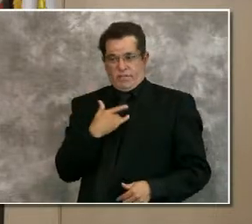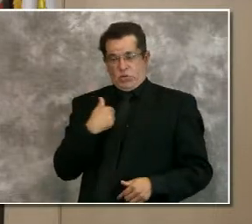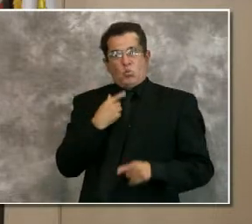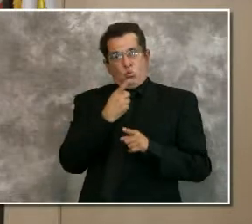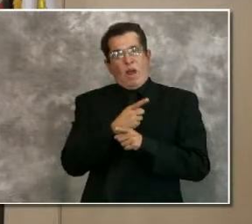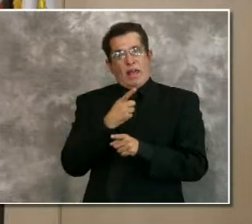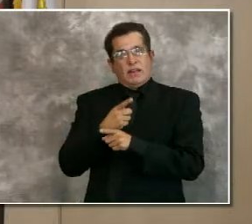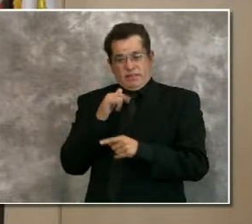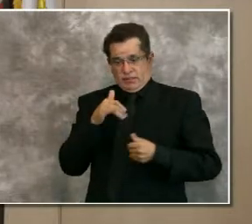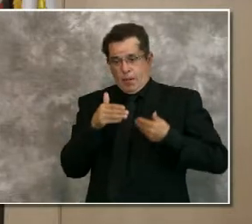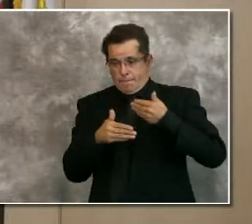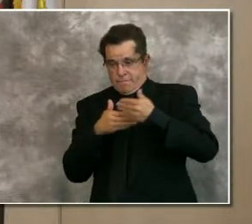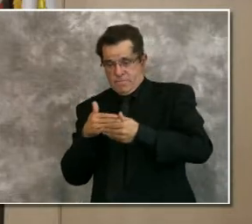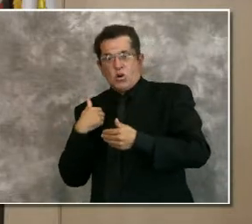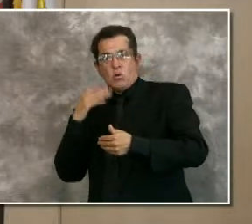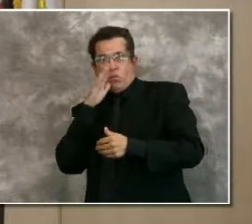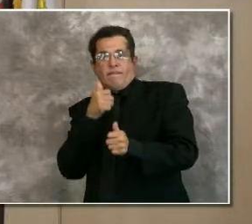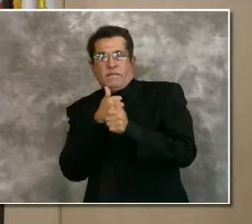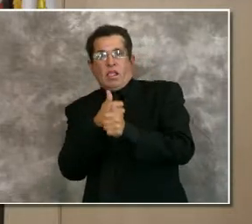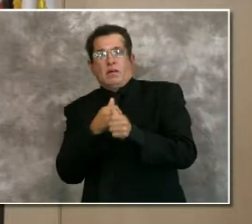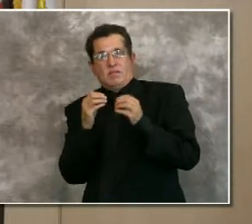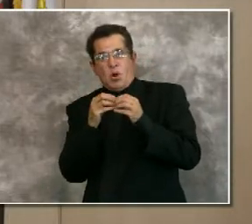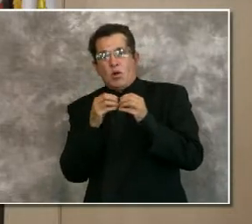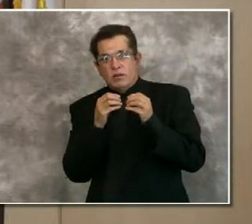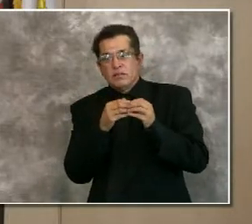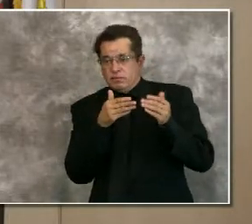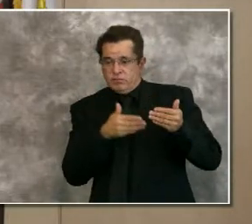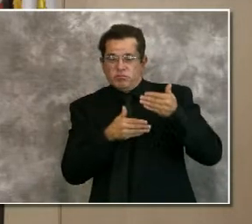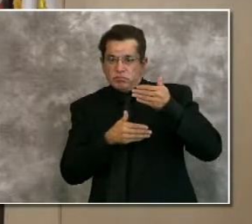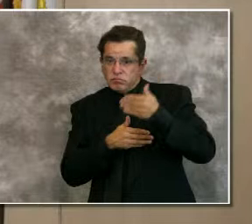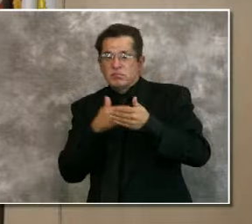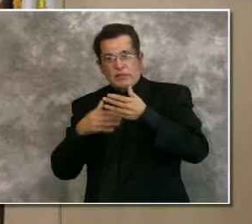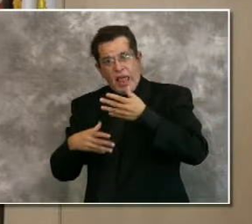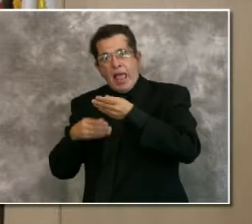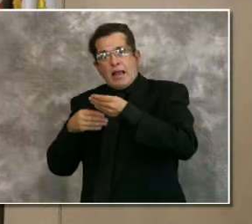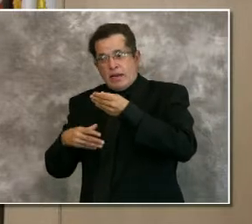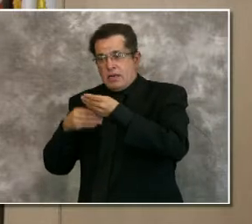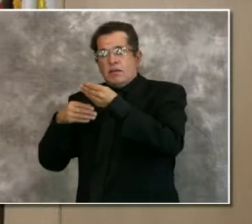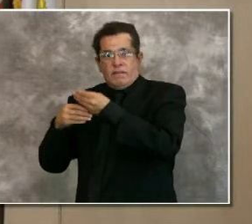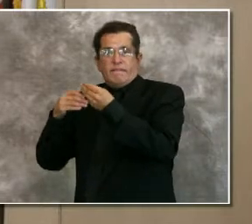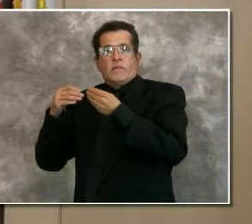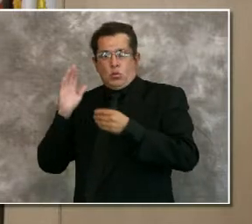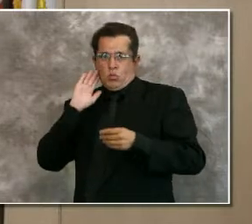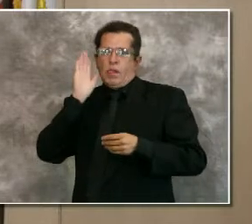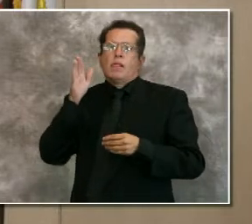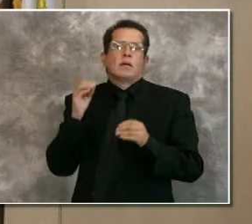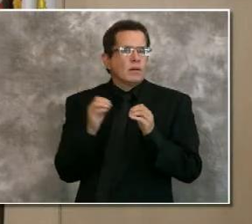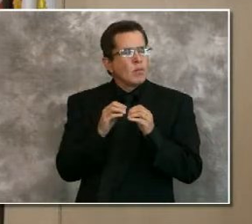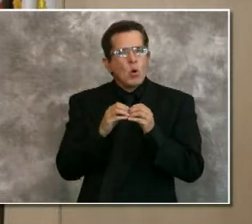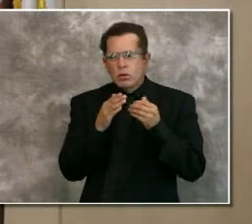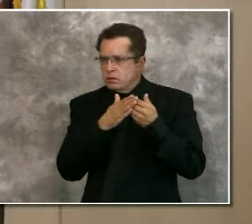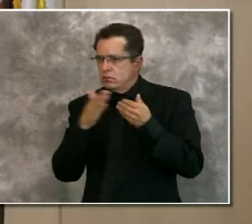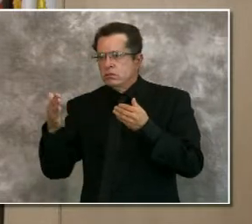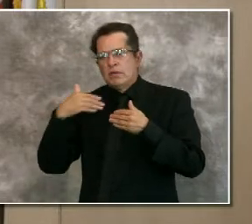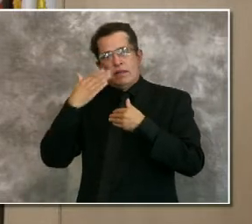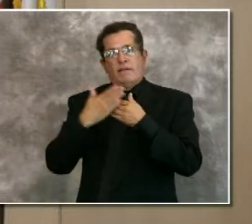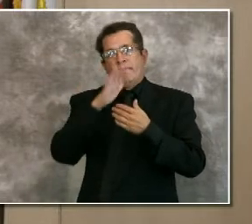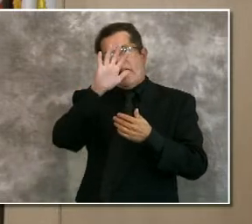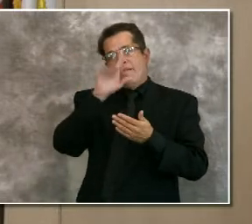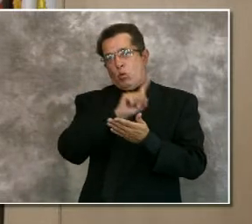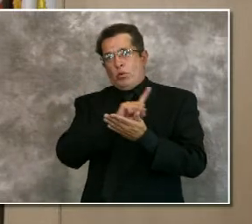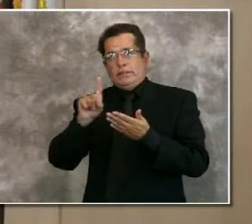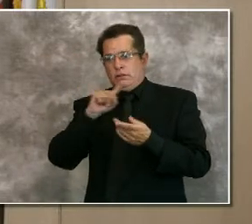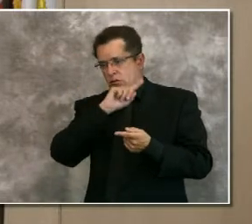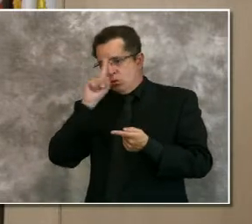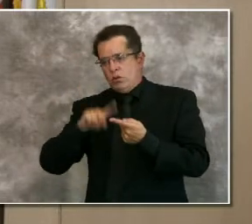actions, and we'll continue to implement these actions throughout the next 5 weeks through the end of